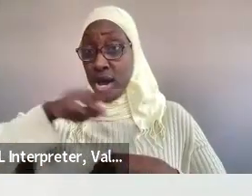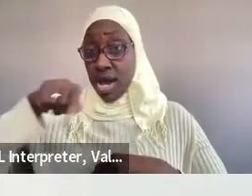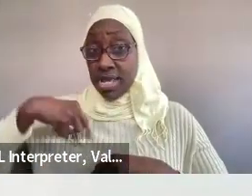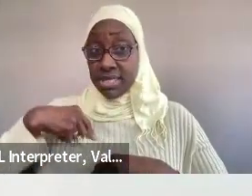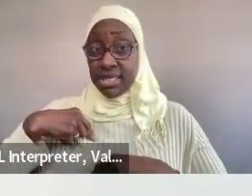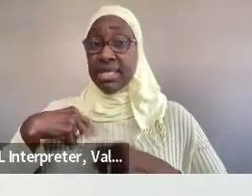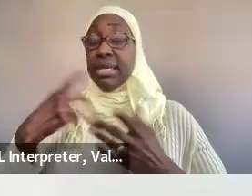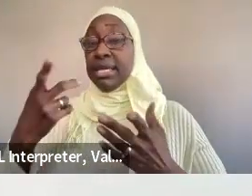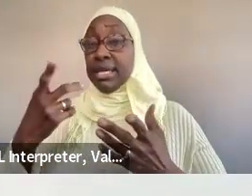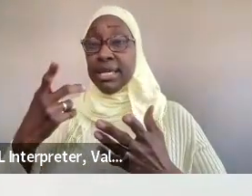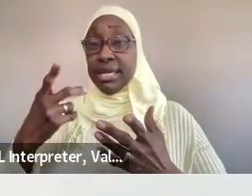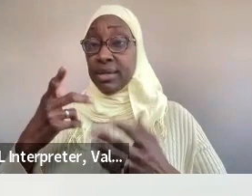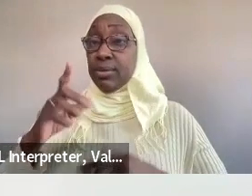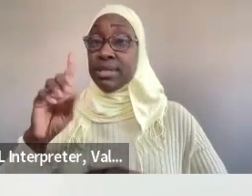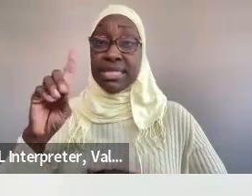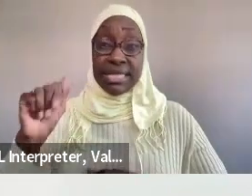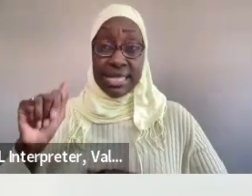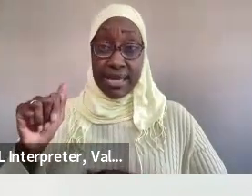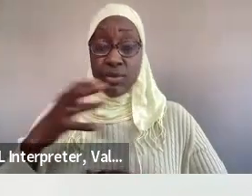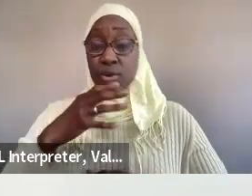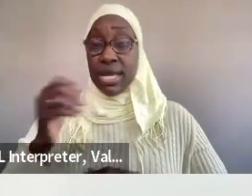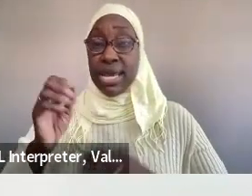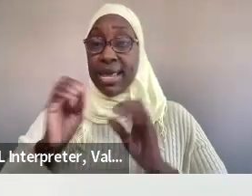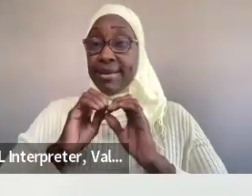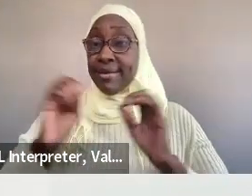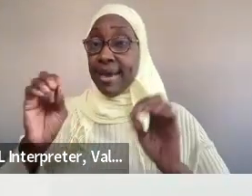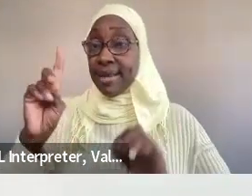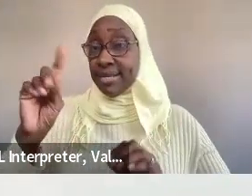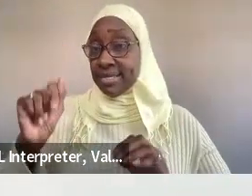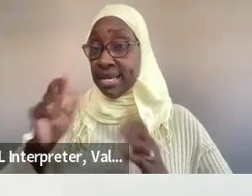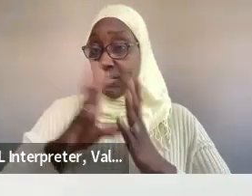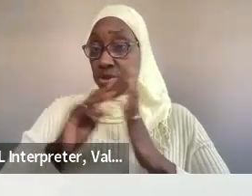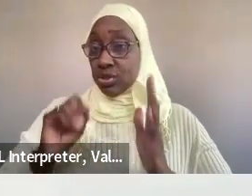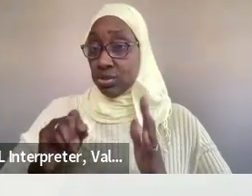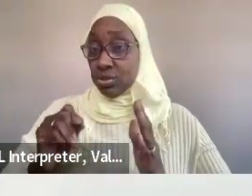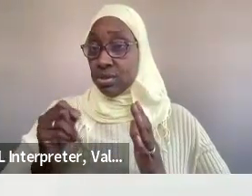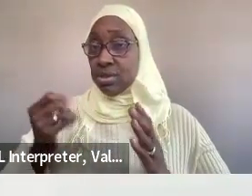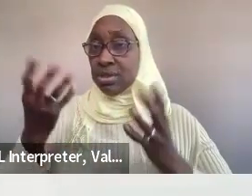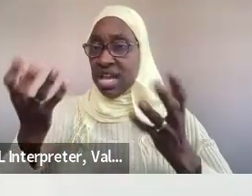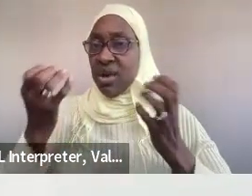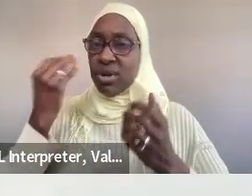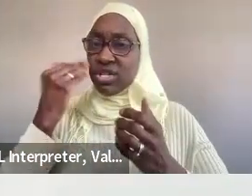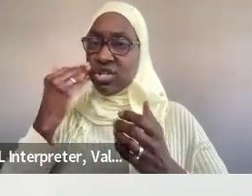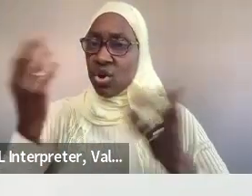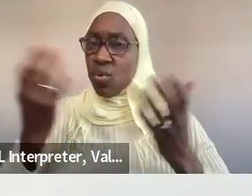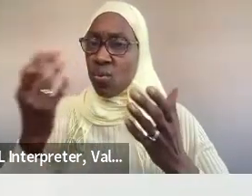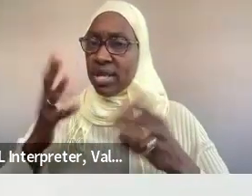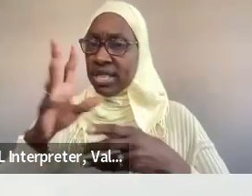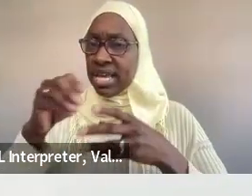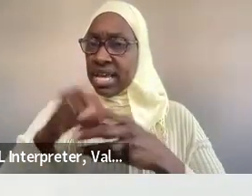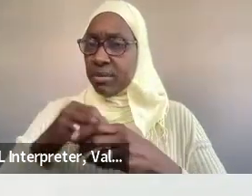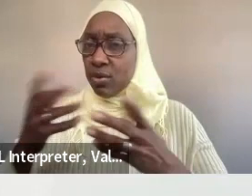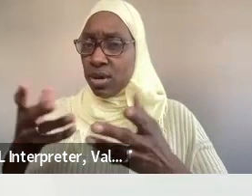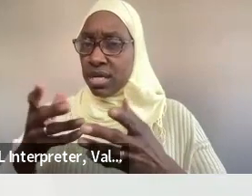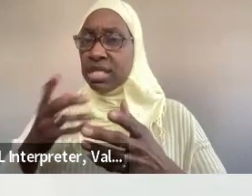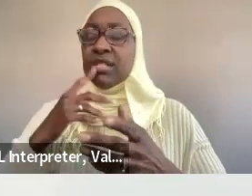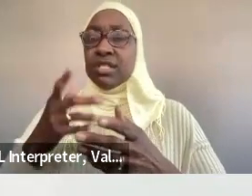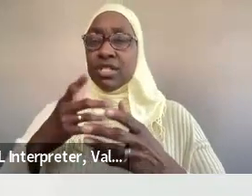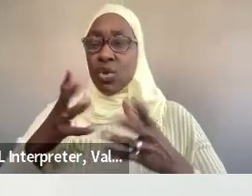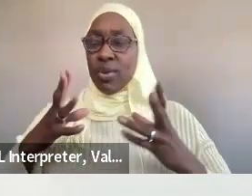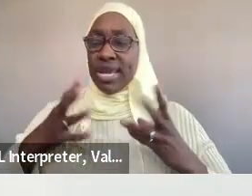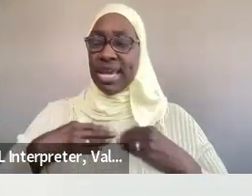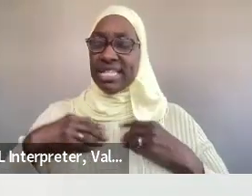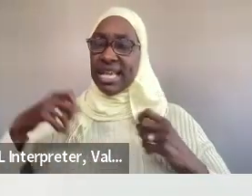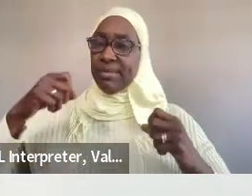and non-disabled students. So I wanted to know what their inputs were. So we took feedback from a lot of students in the beginning as to what